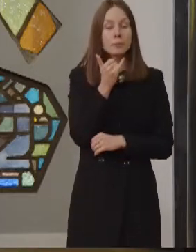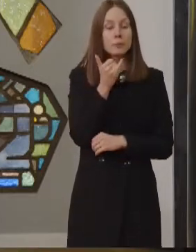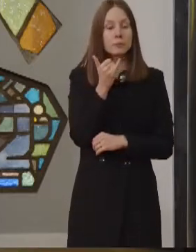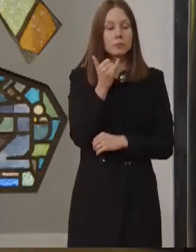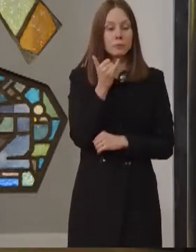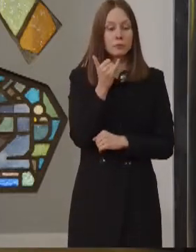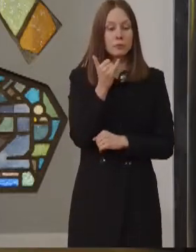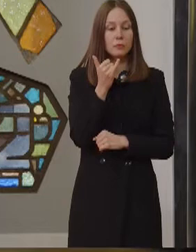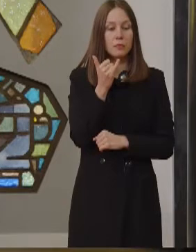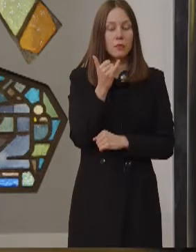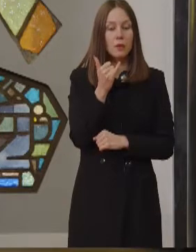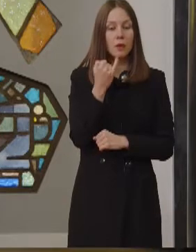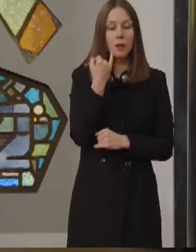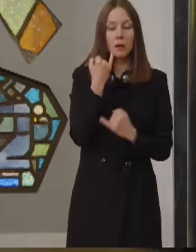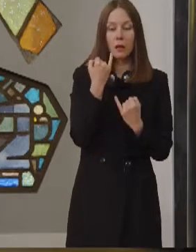try